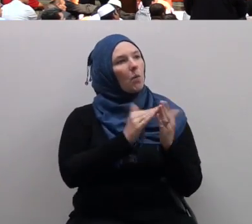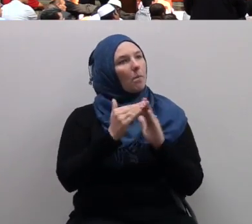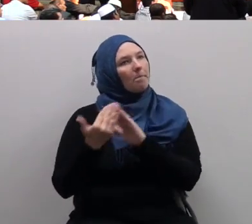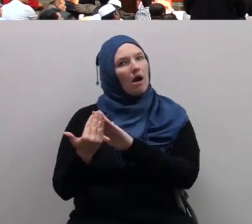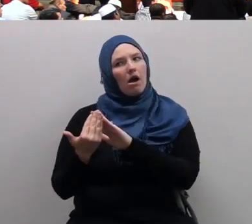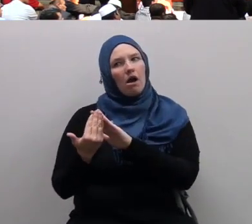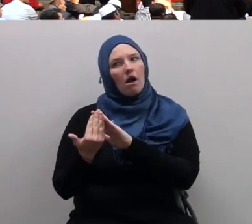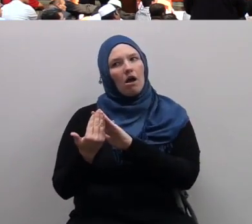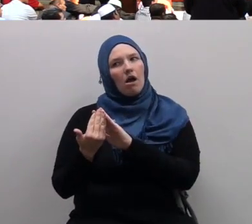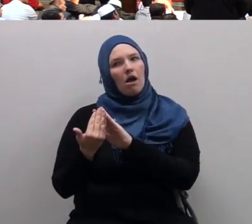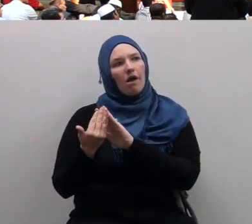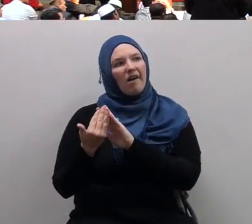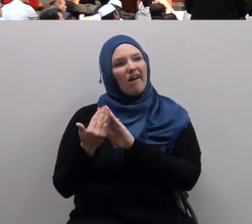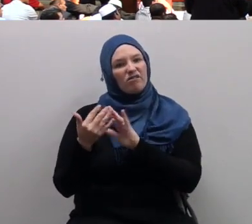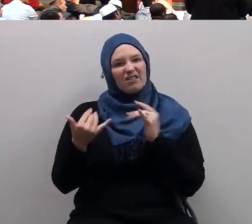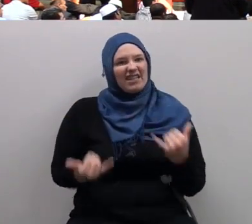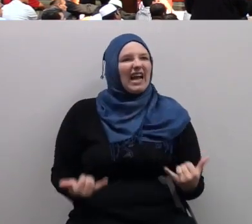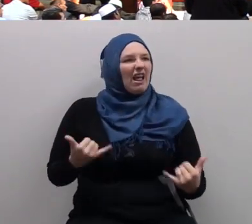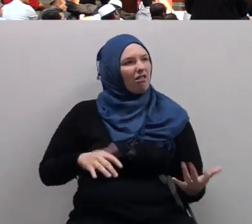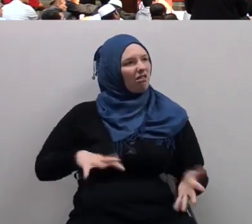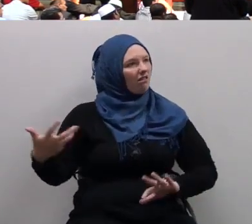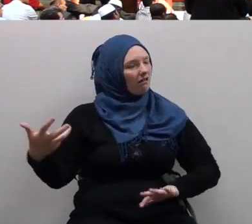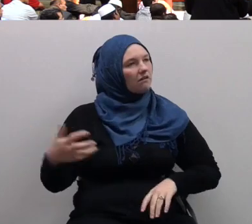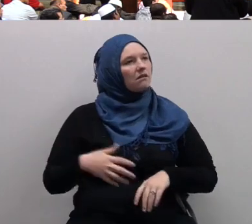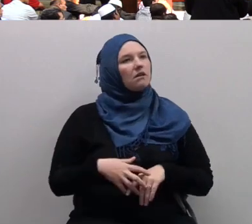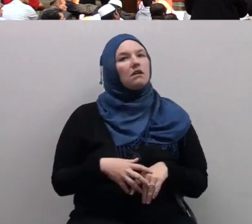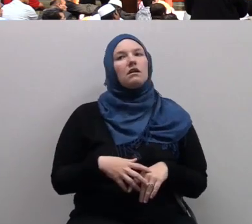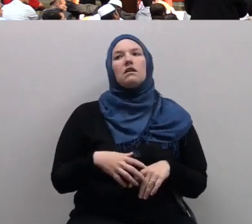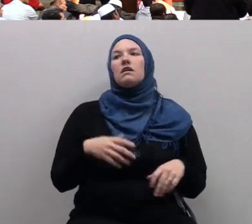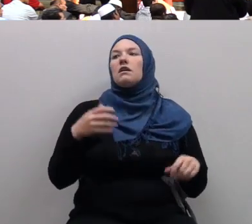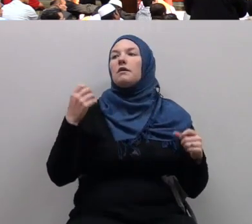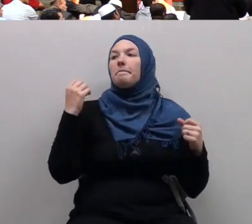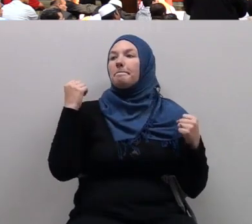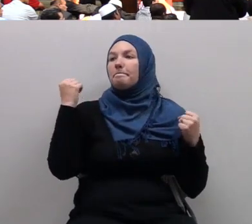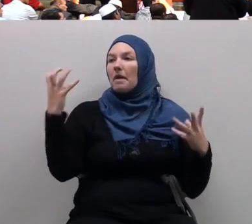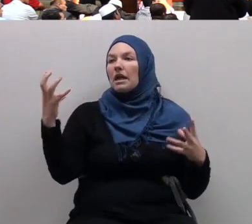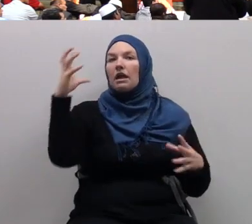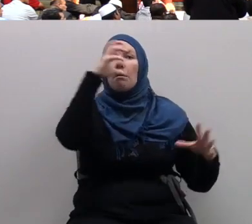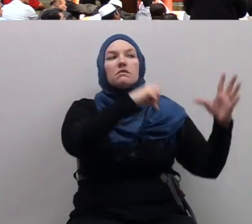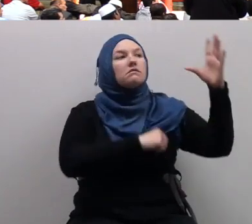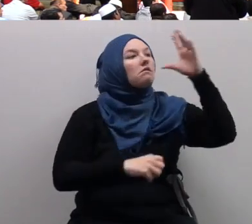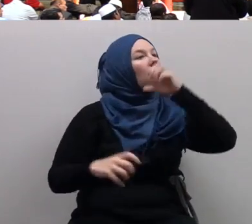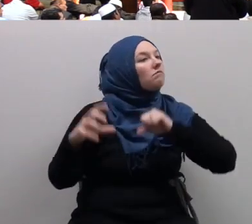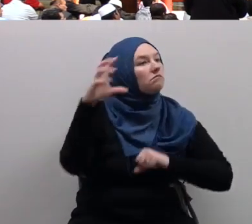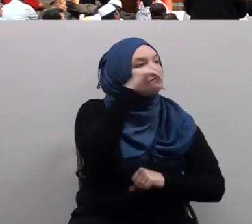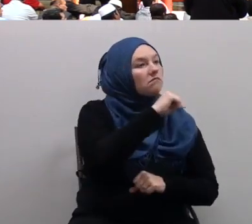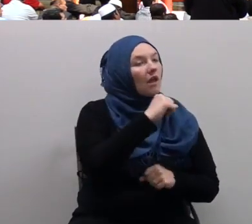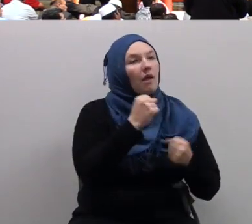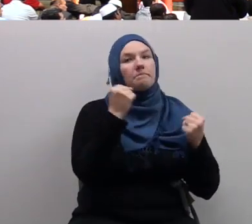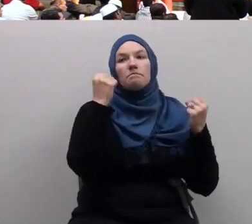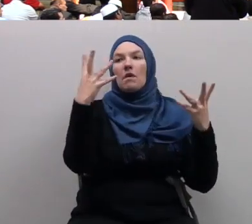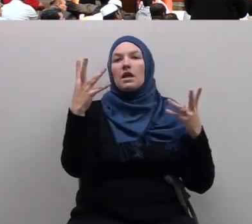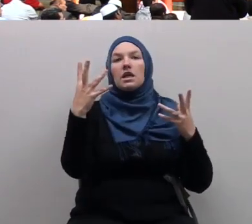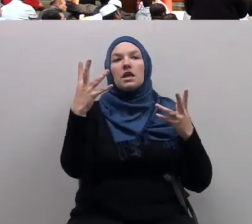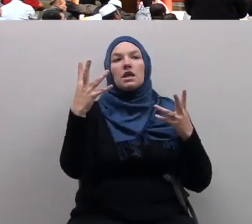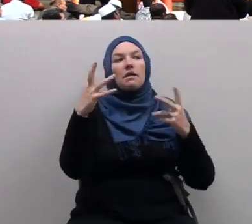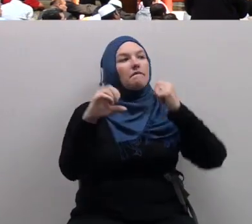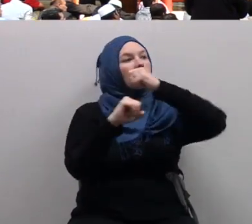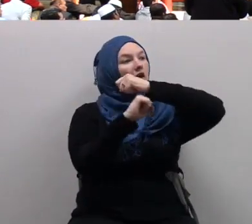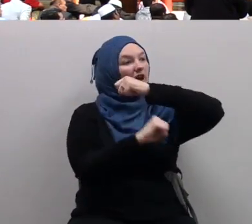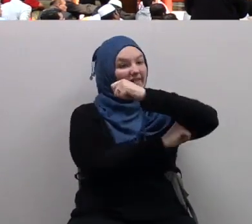today. The premise is, the assumption is, and the basis of this discussion